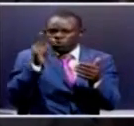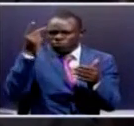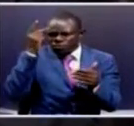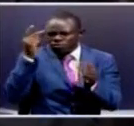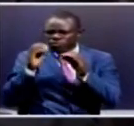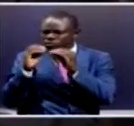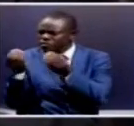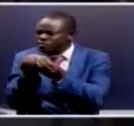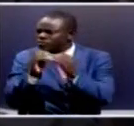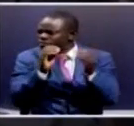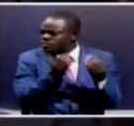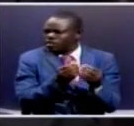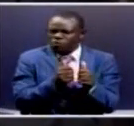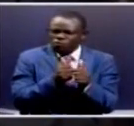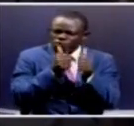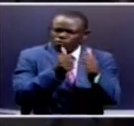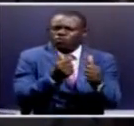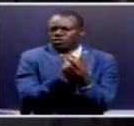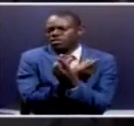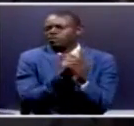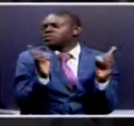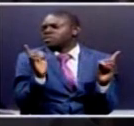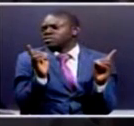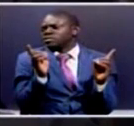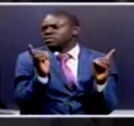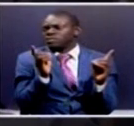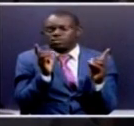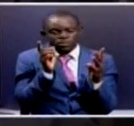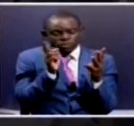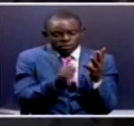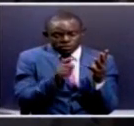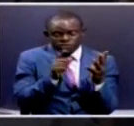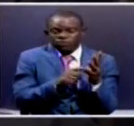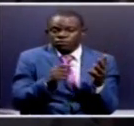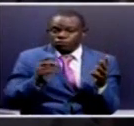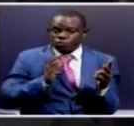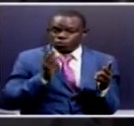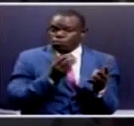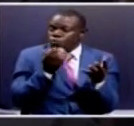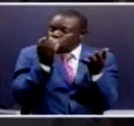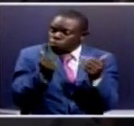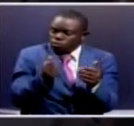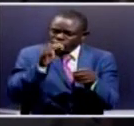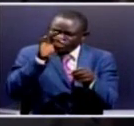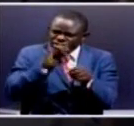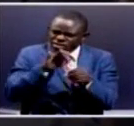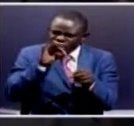We hope to see an electoral system which does not give